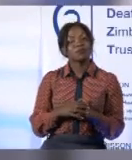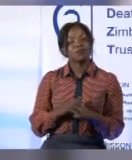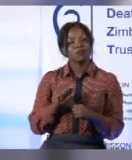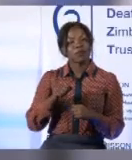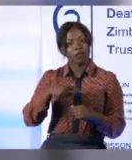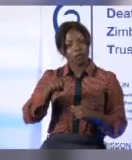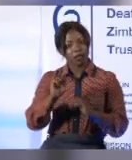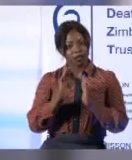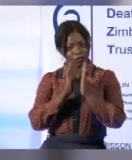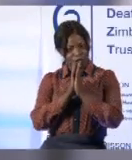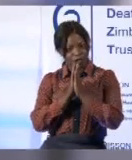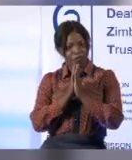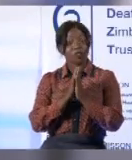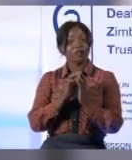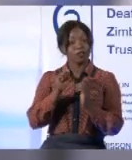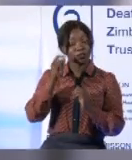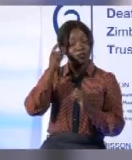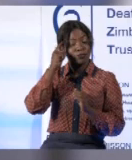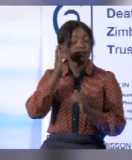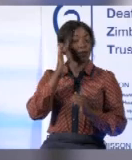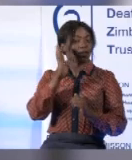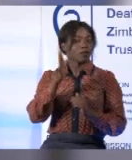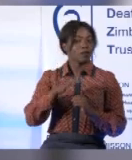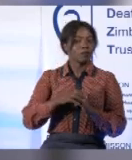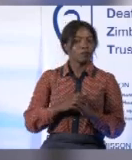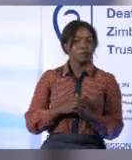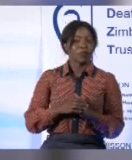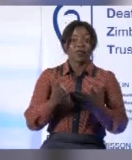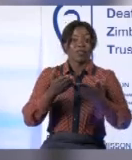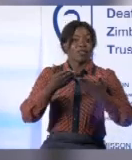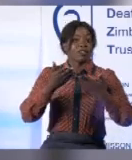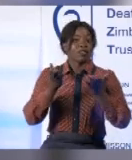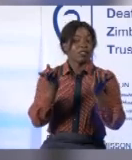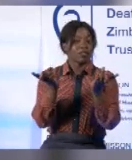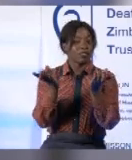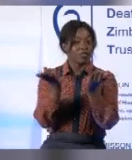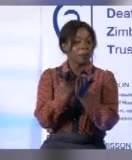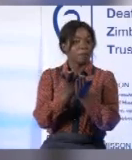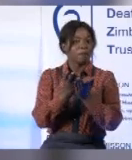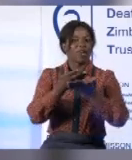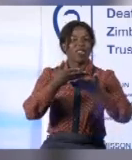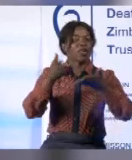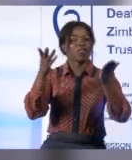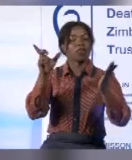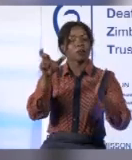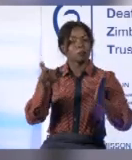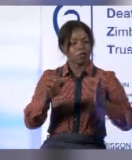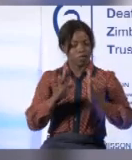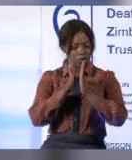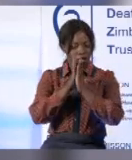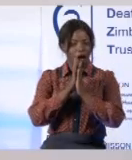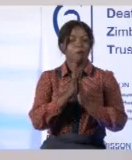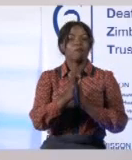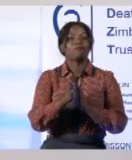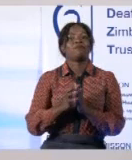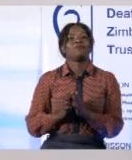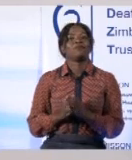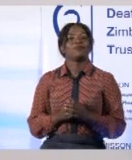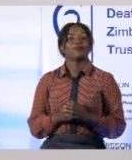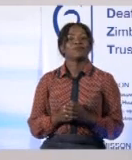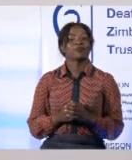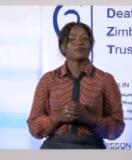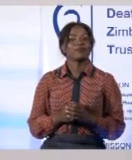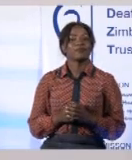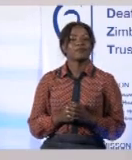I do believe in God and like just like other, in other Christian. And you,